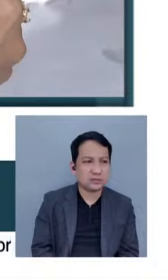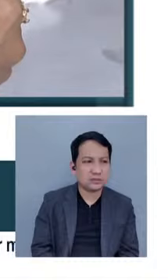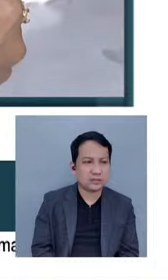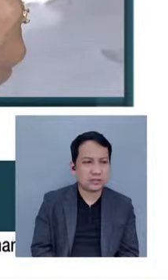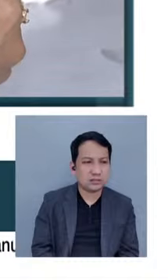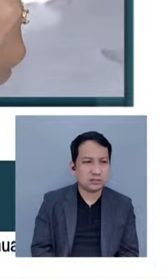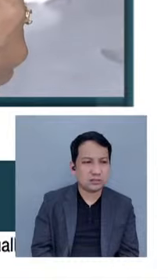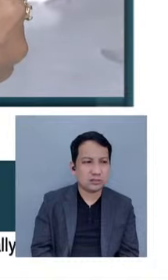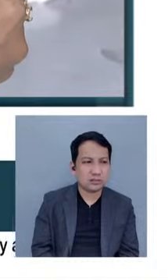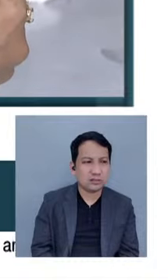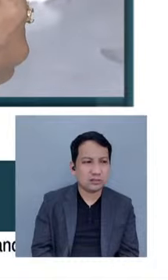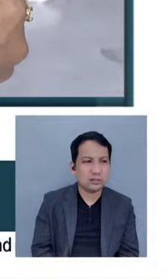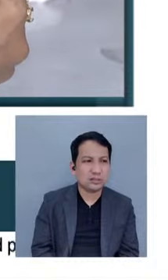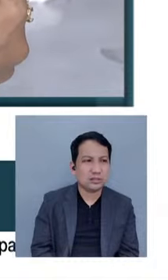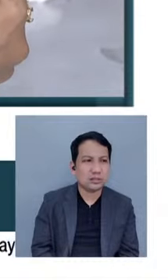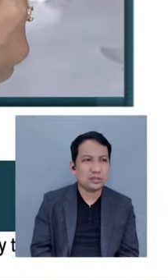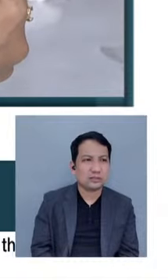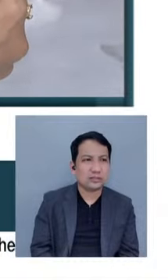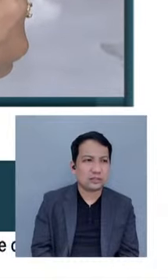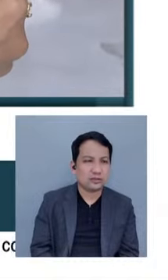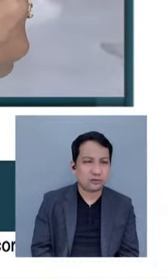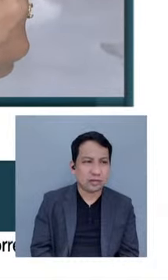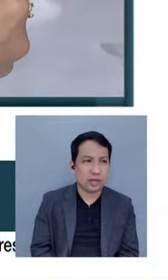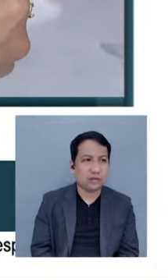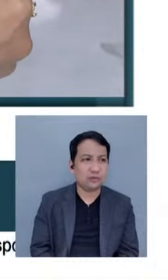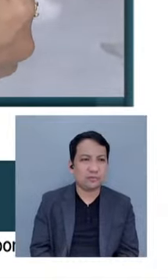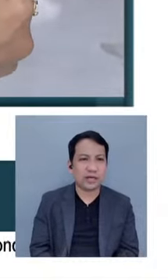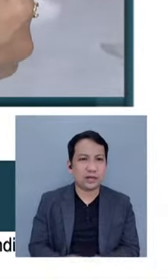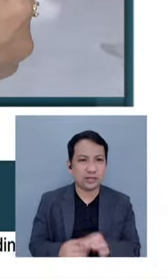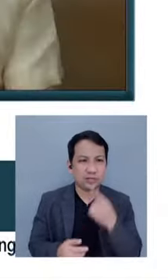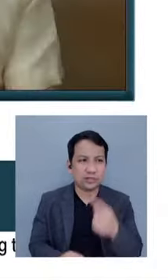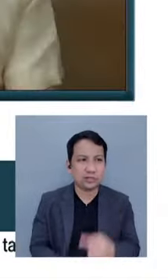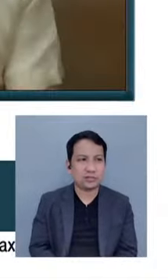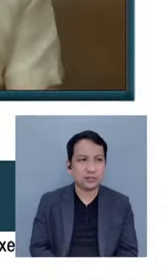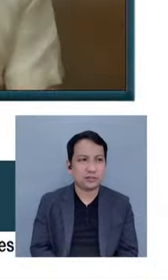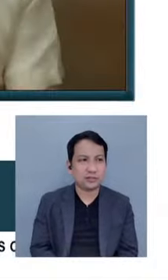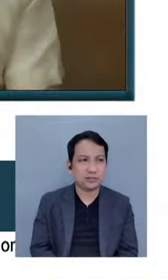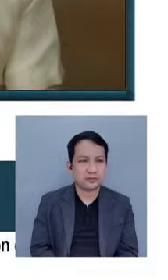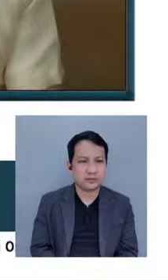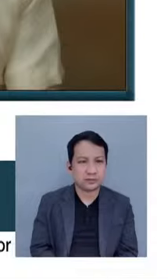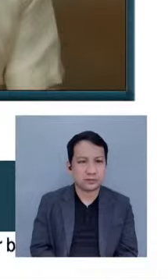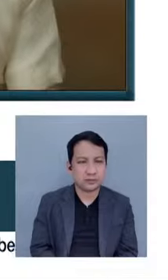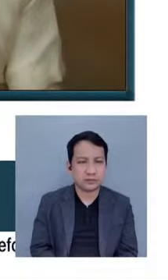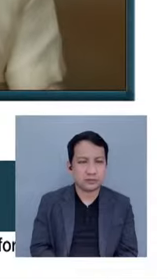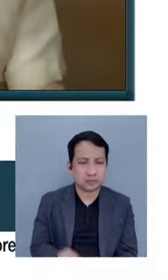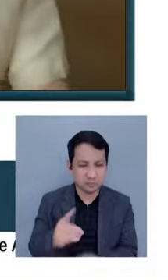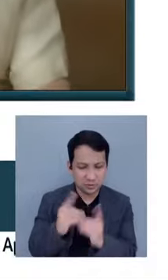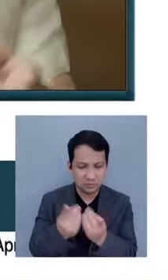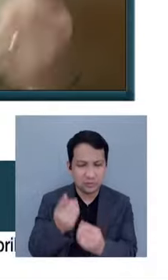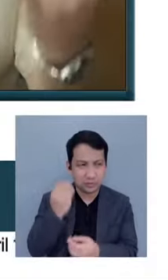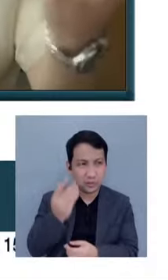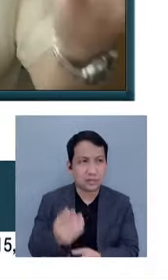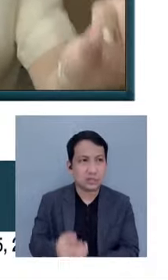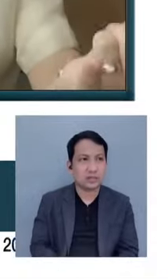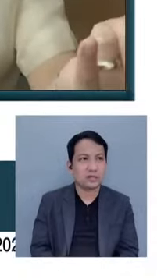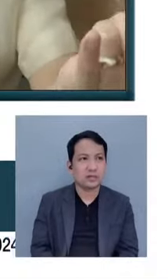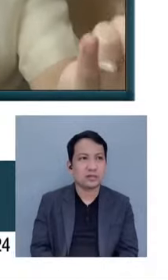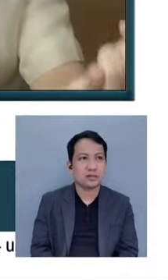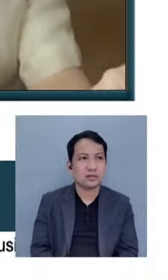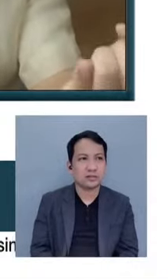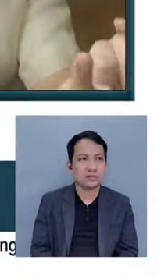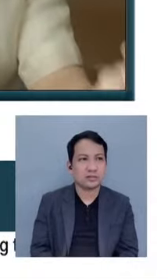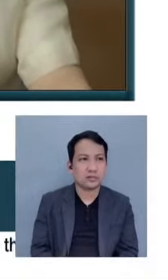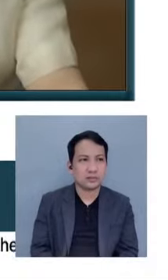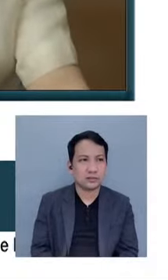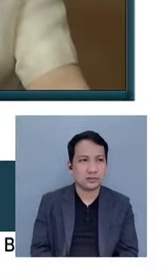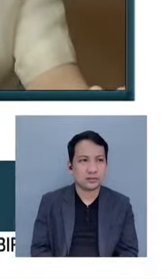They are operating as a business. It's just a department, one of the many departments that they have. That's what you're saying. There is now